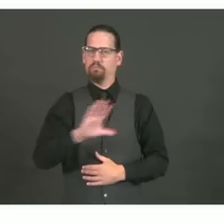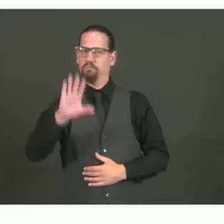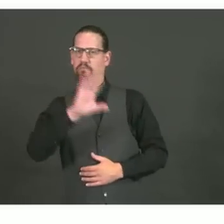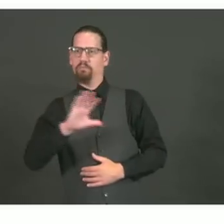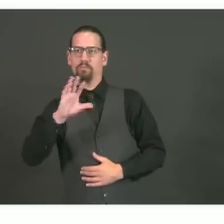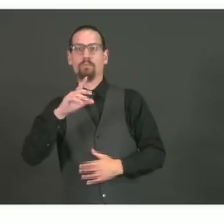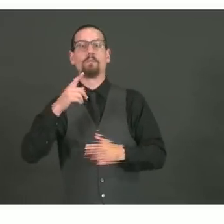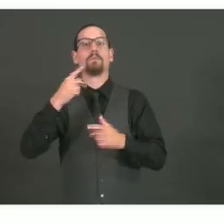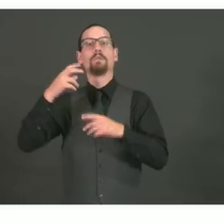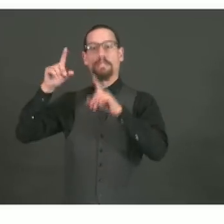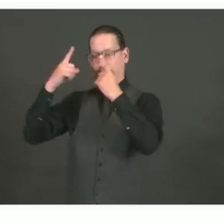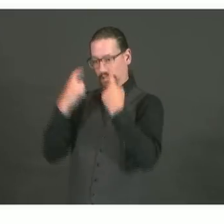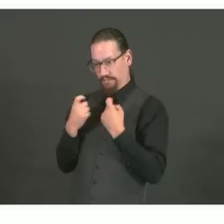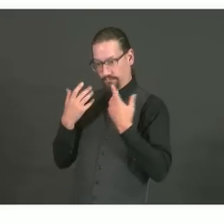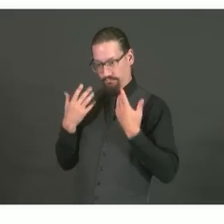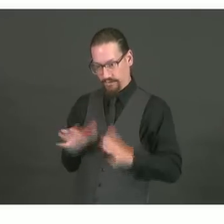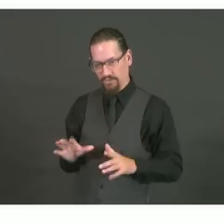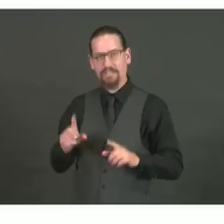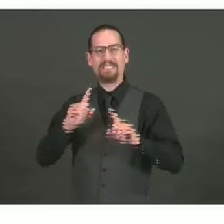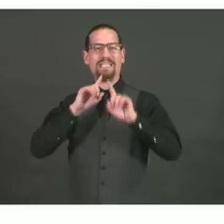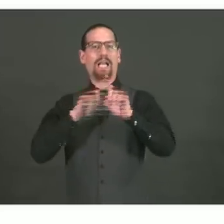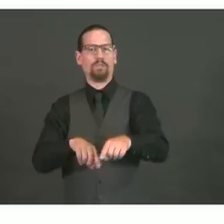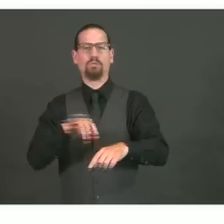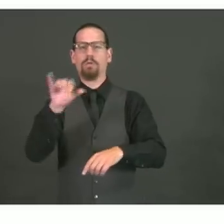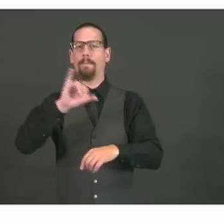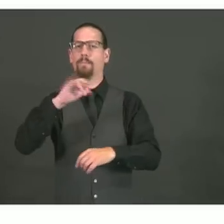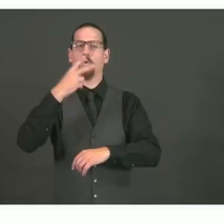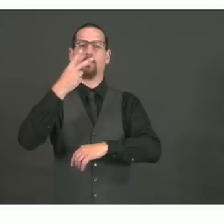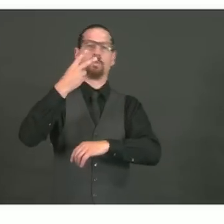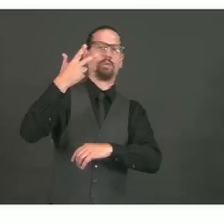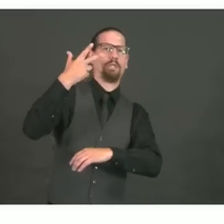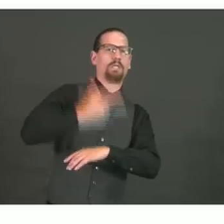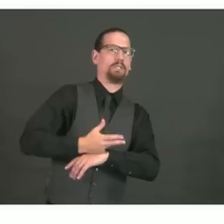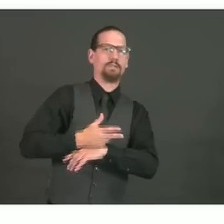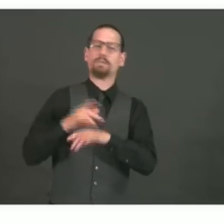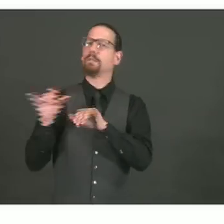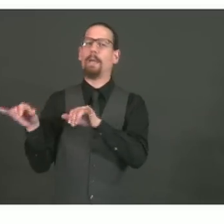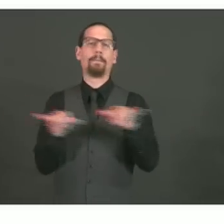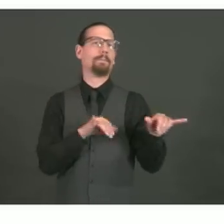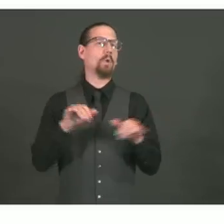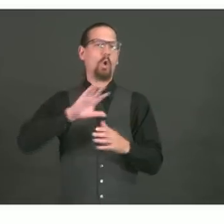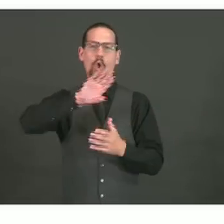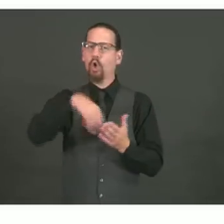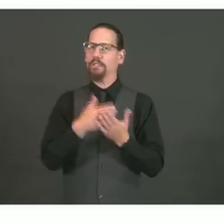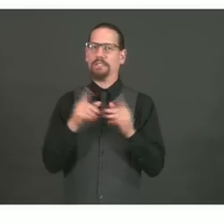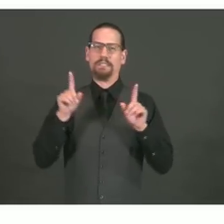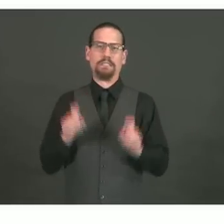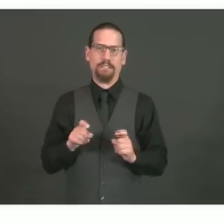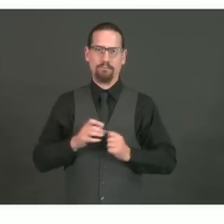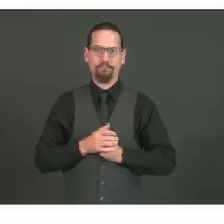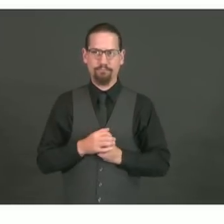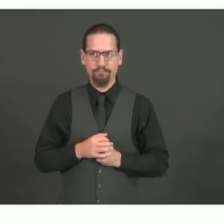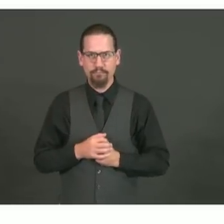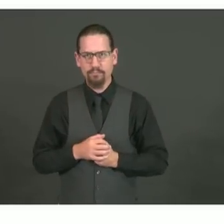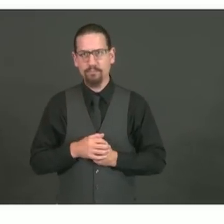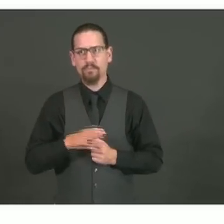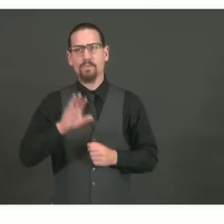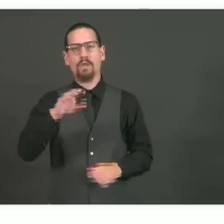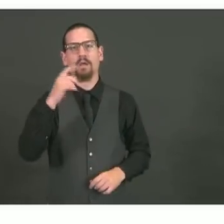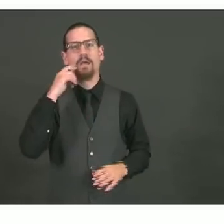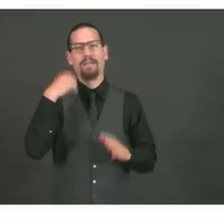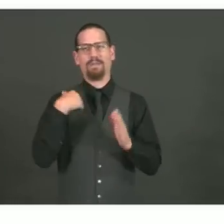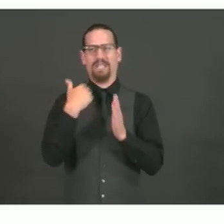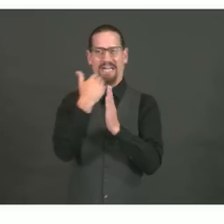days. I do want to remind you that there's a full list of the 34 states with a